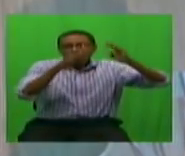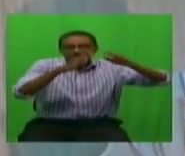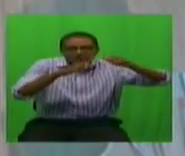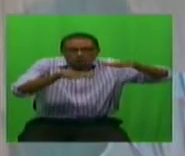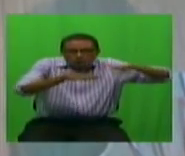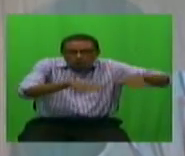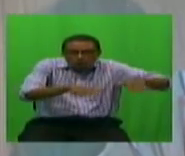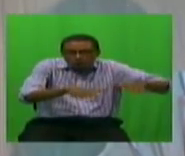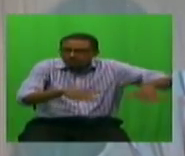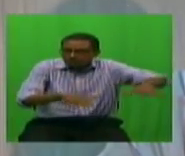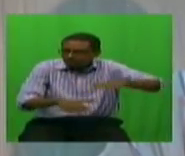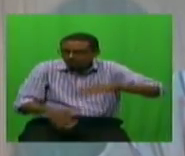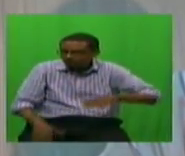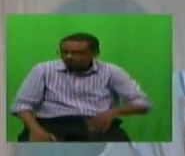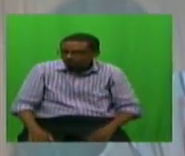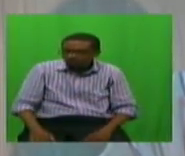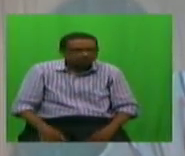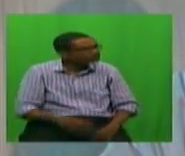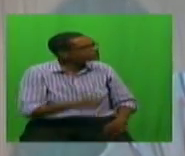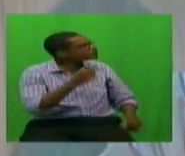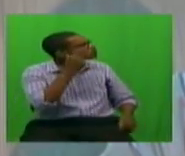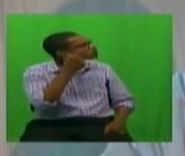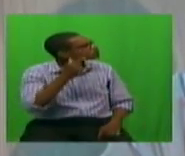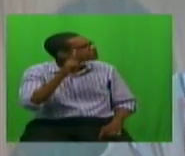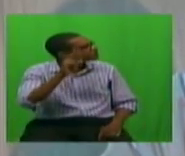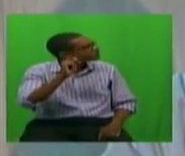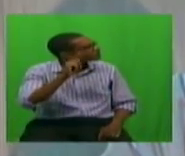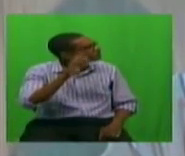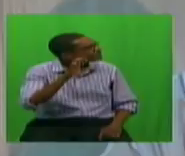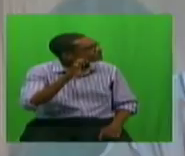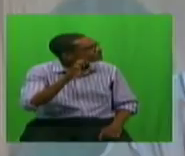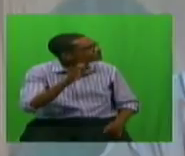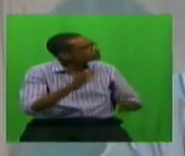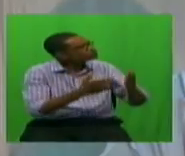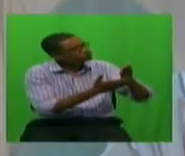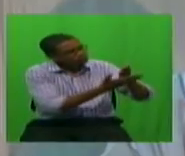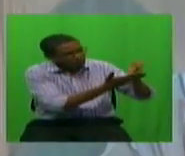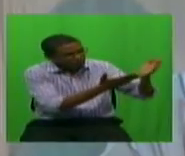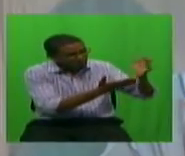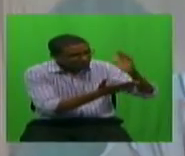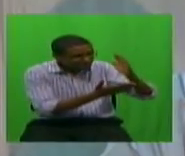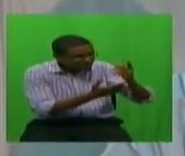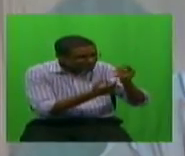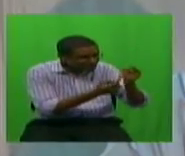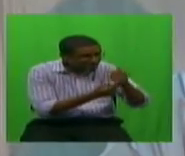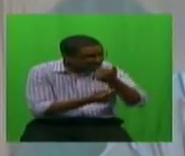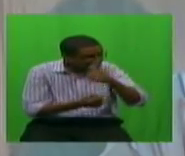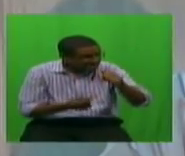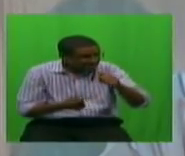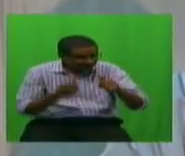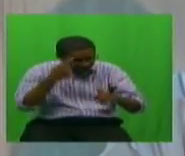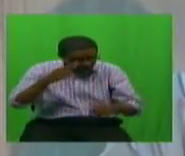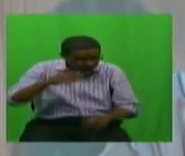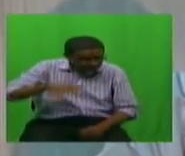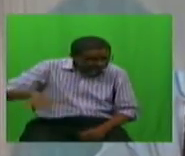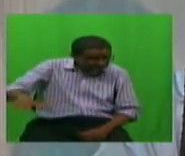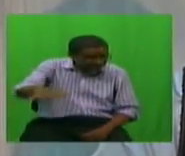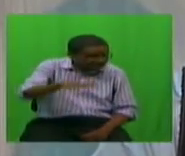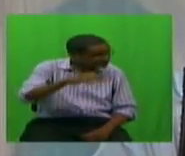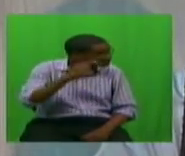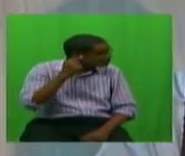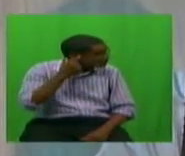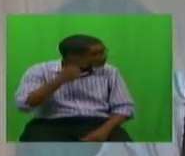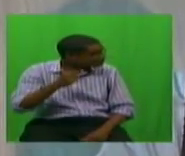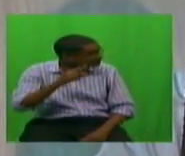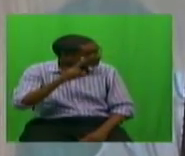flooding. As far as Greenvale is concerned, is there anything that you all do intend to do, Minister of Works, you as well, there to prevent this from happening again? You